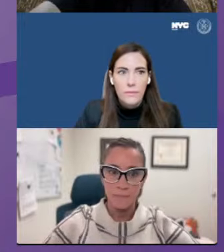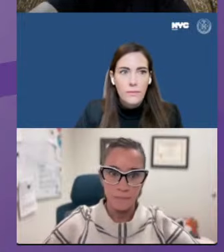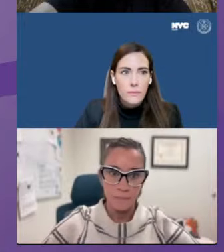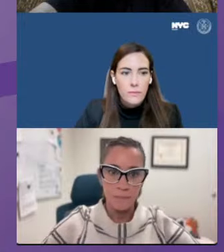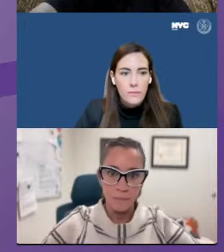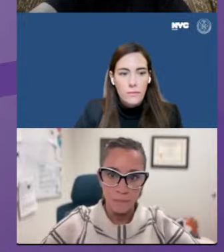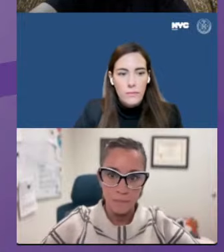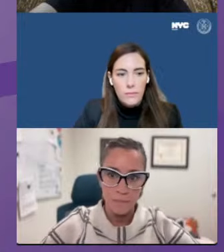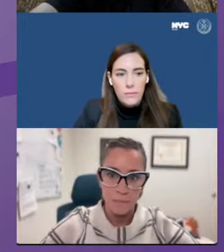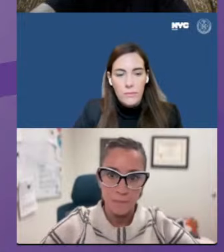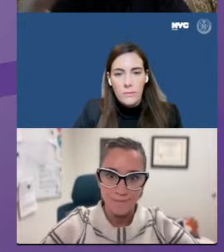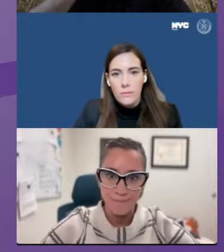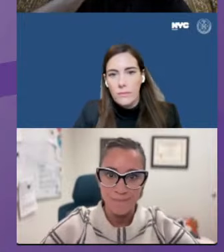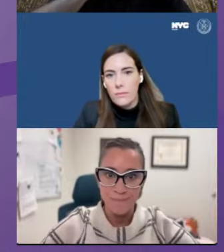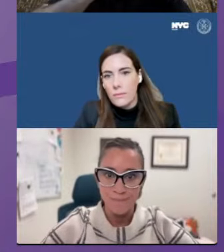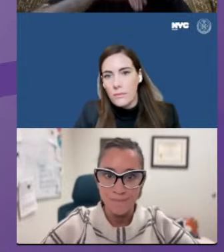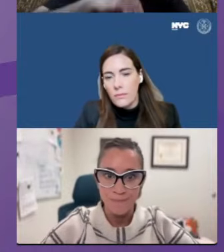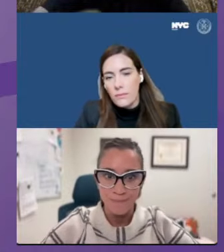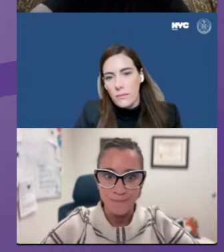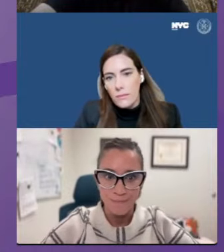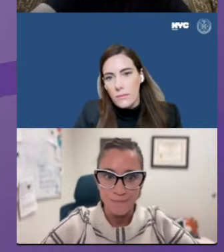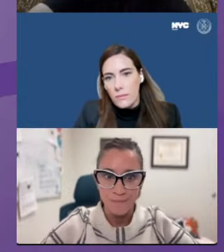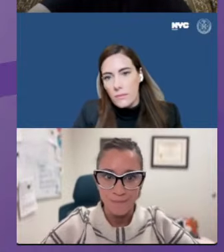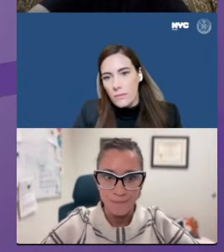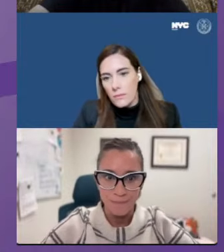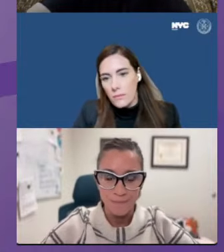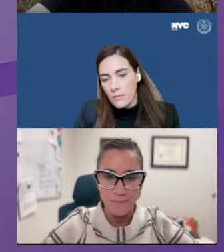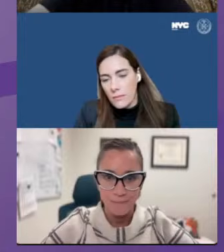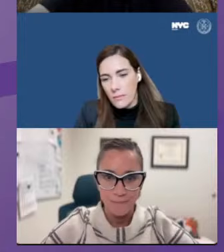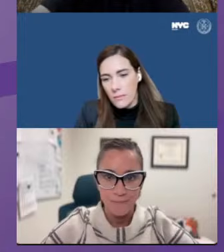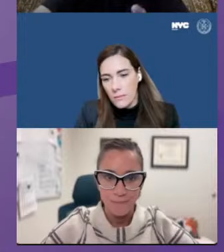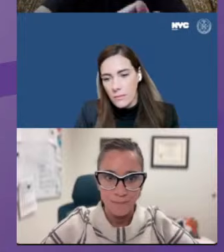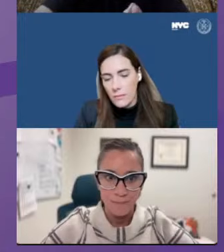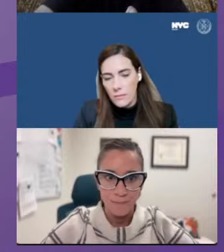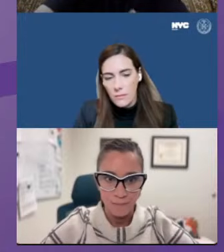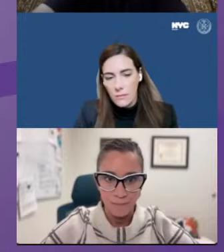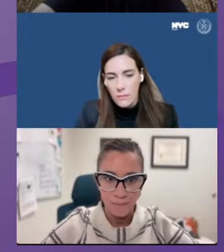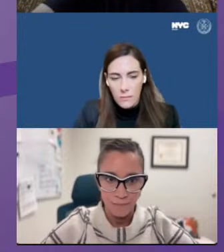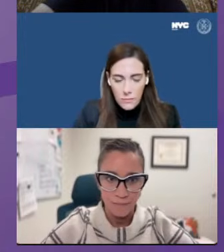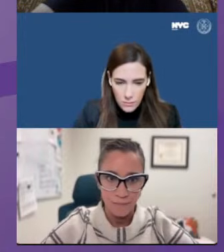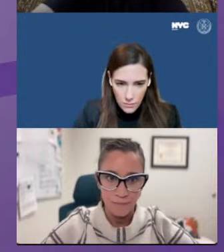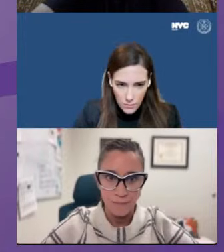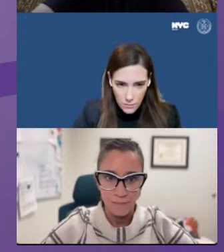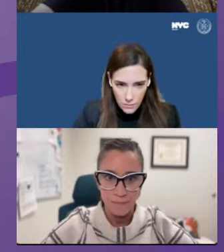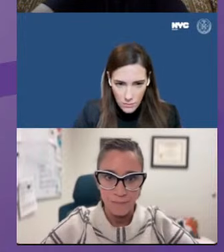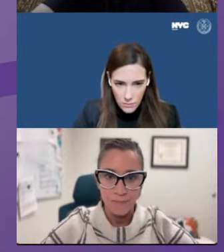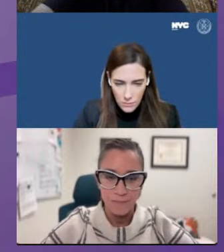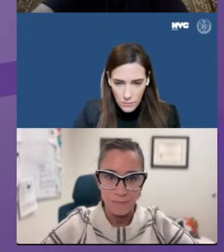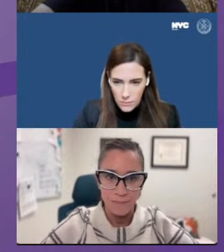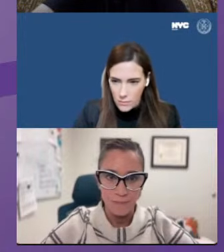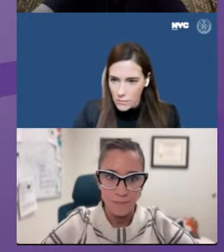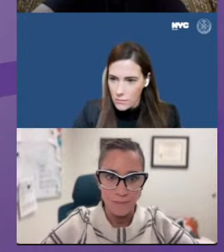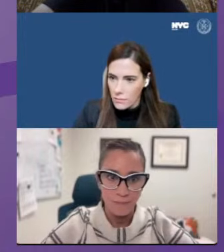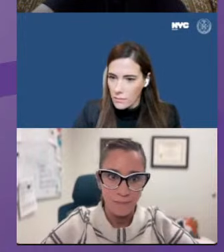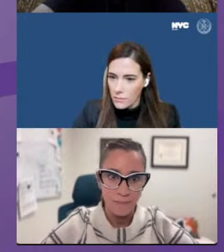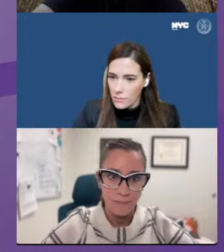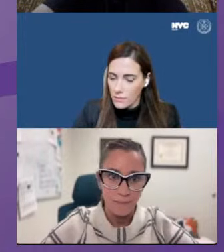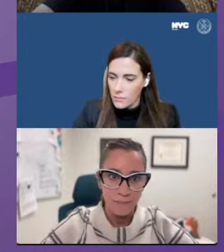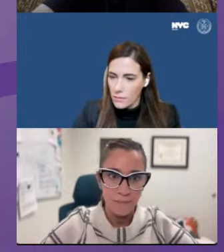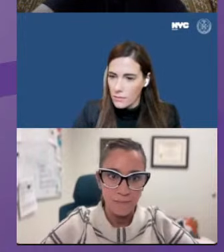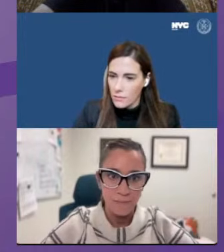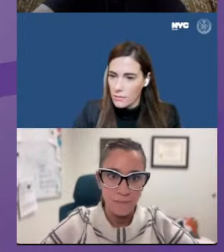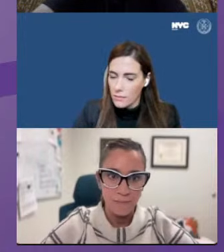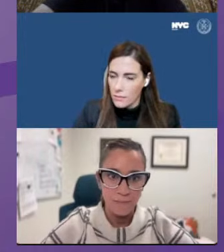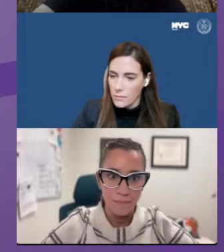federal government to improve access to care and management of long COVID in minoritized populations. We